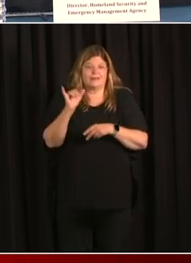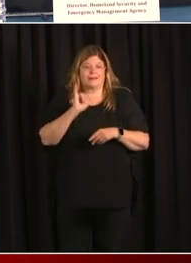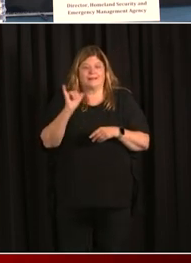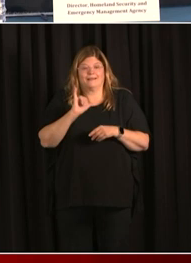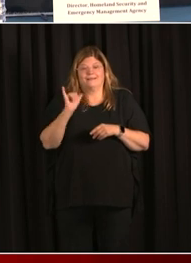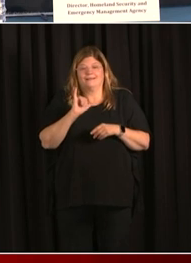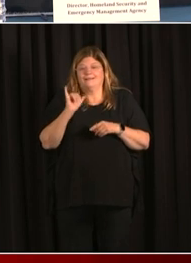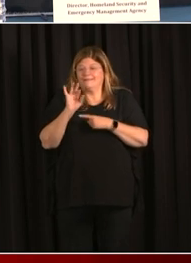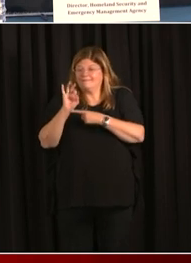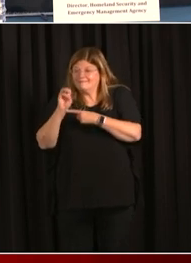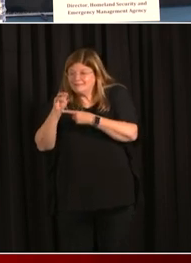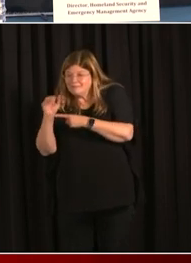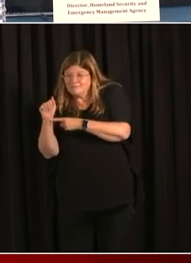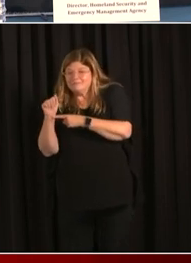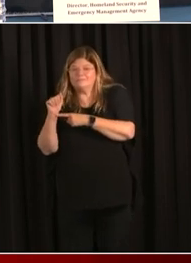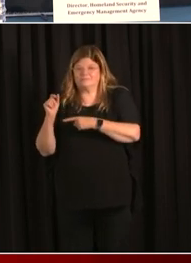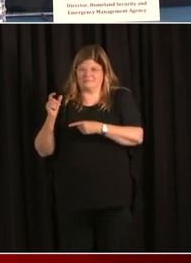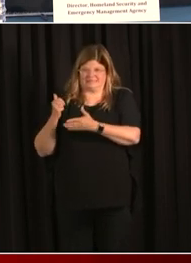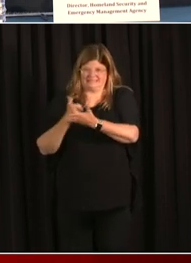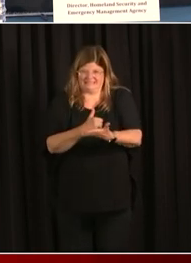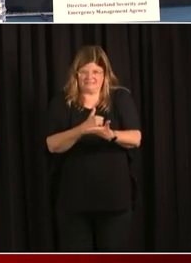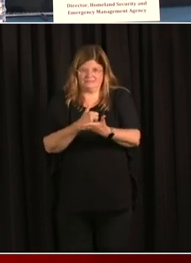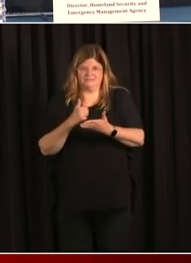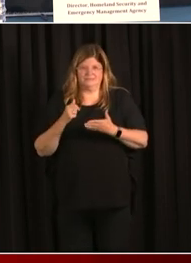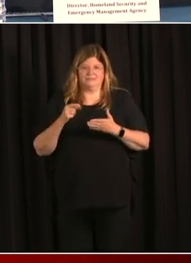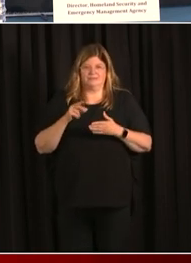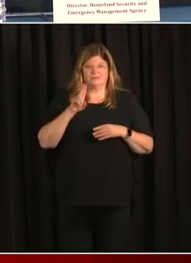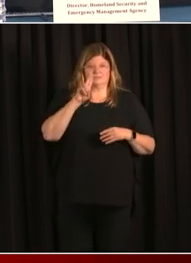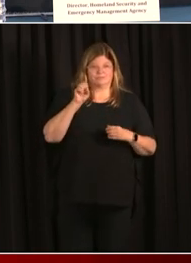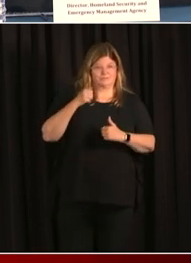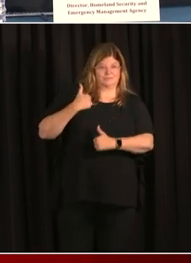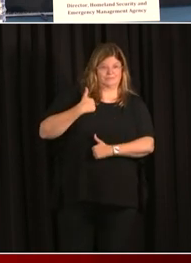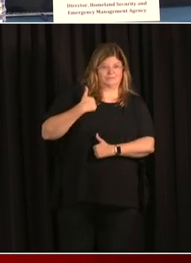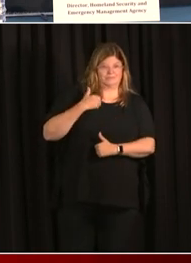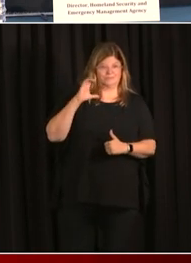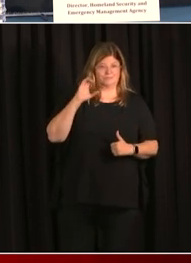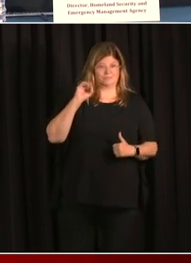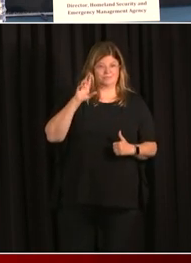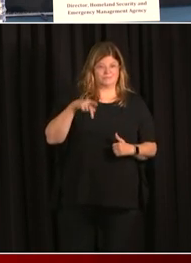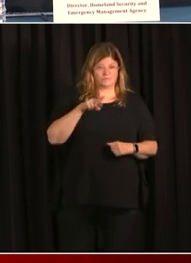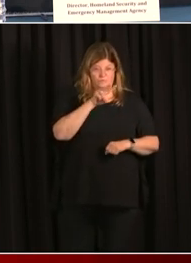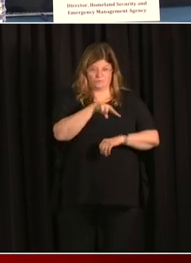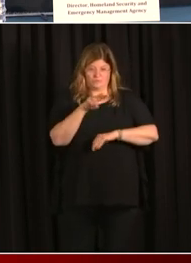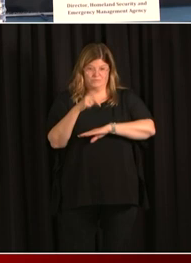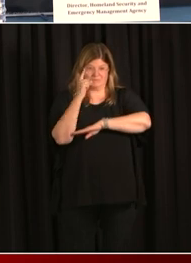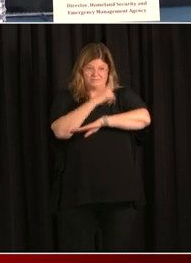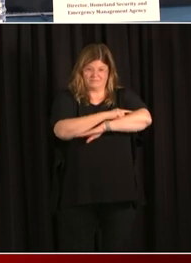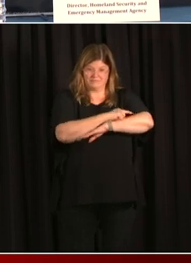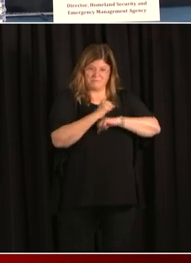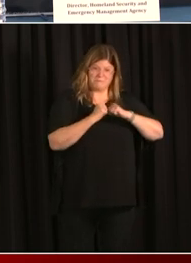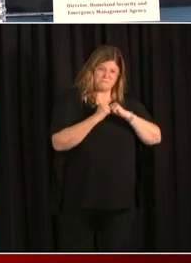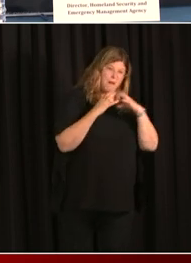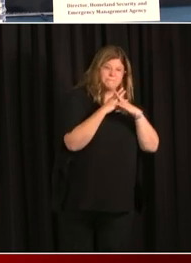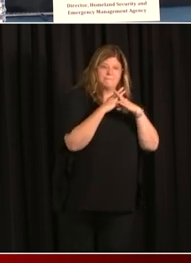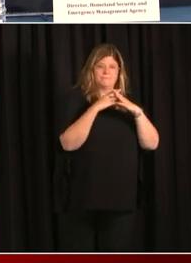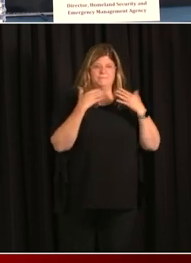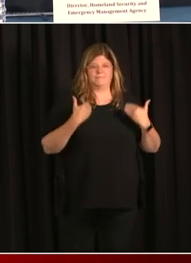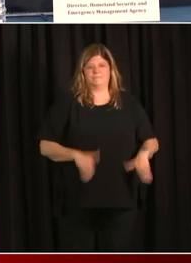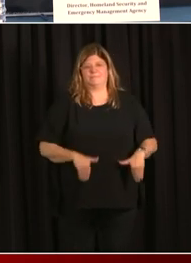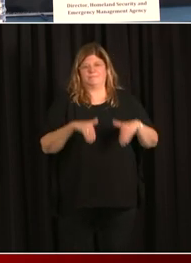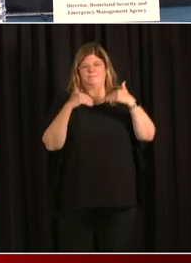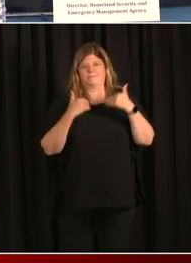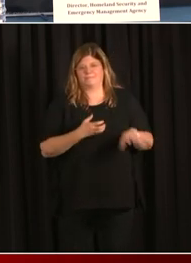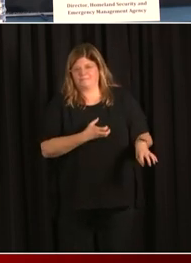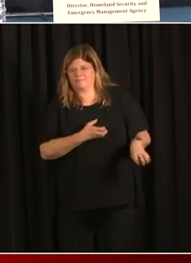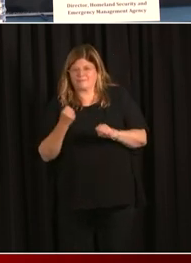FEMA. That site, once we signed the contract with the U.S. Army Corps, took 22 days to build, and that is an amazing feat in terms